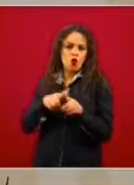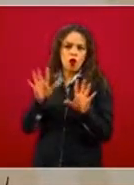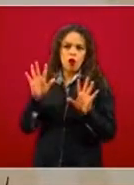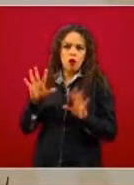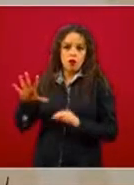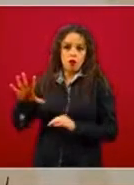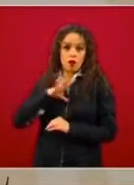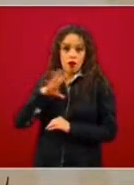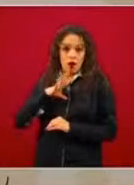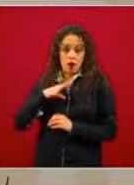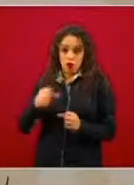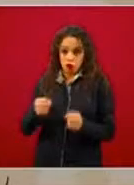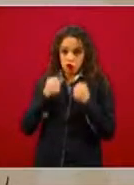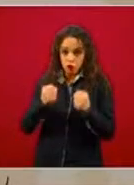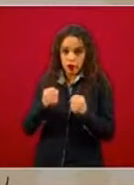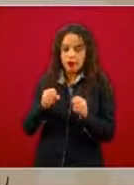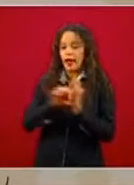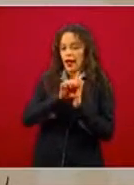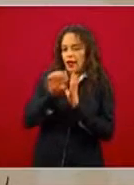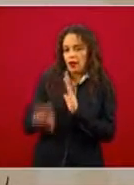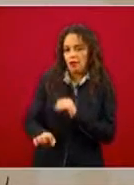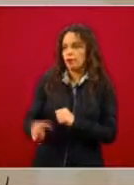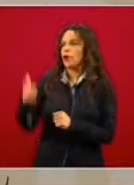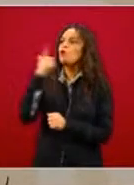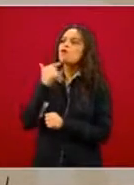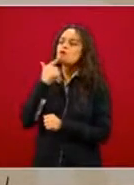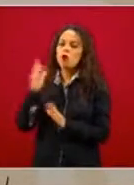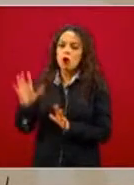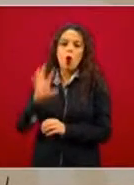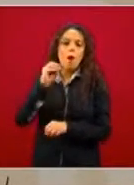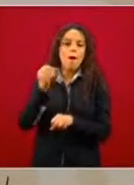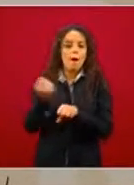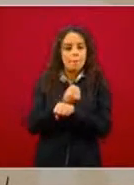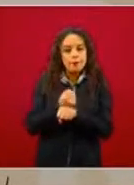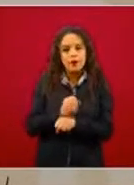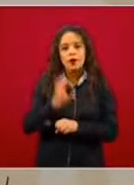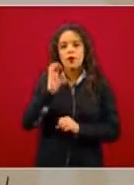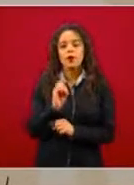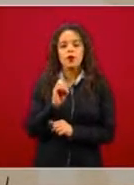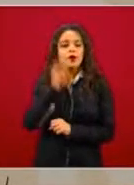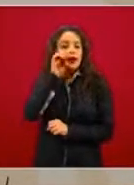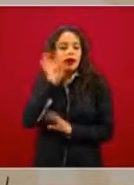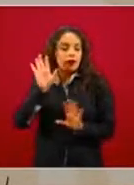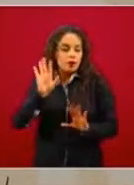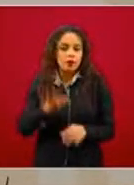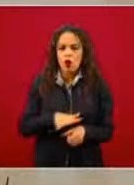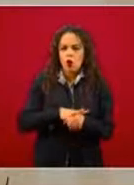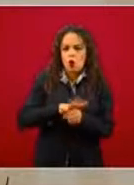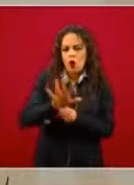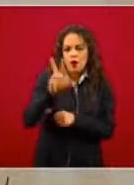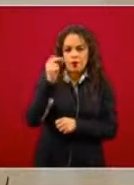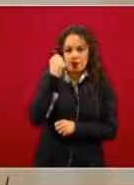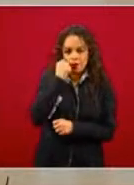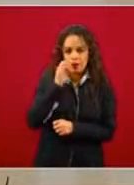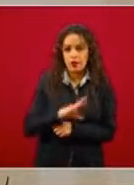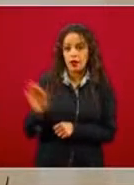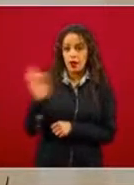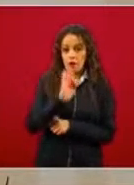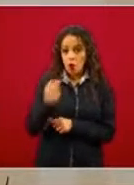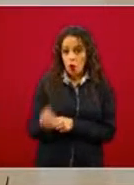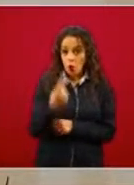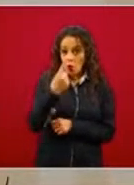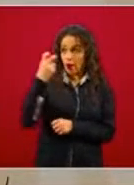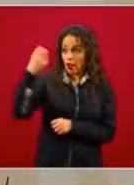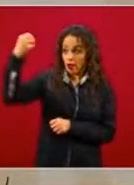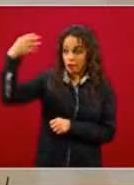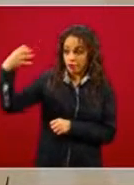is at its top level, in which this case is red, which is top rest, it could be the orange or the yellow one. If one of